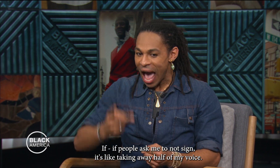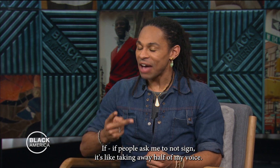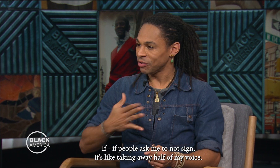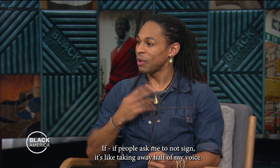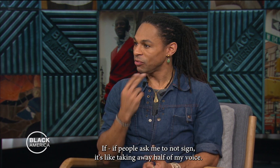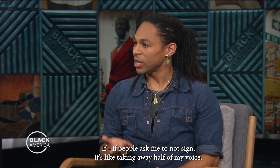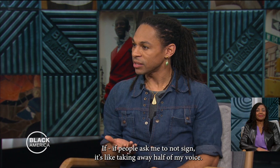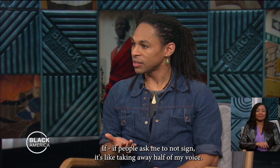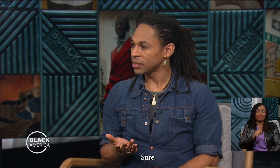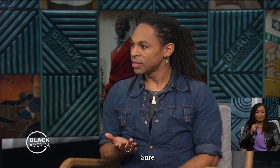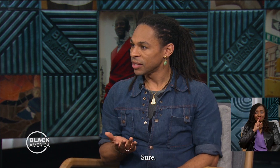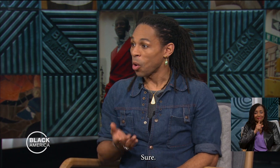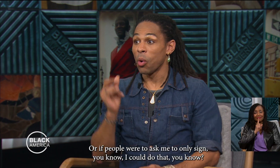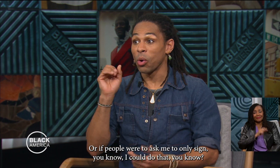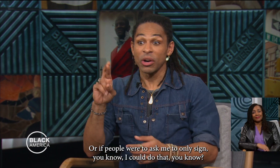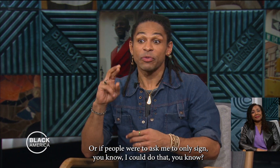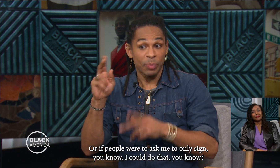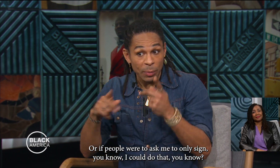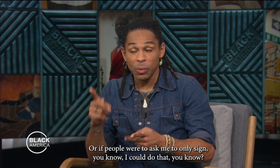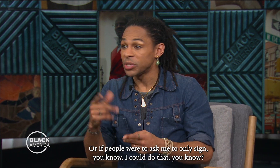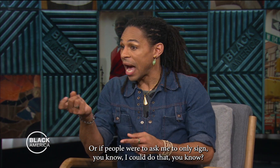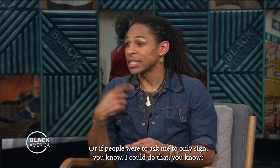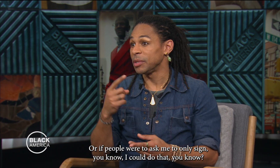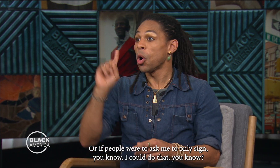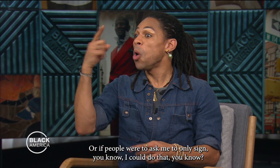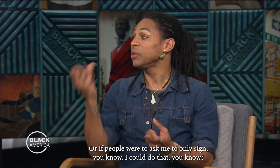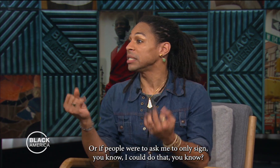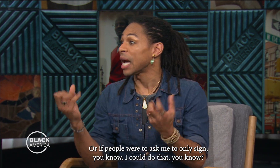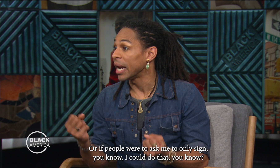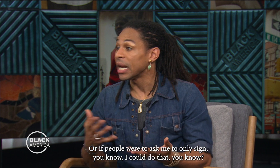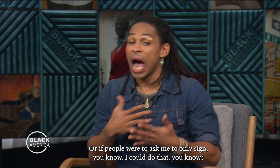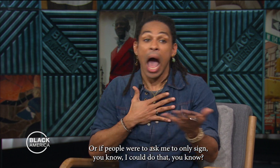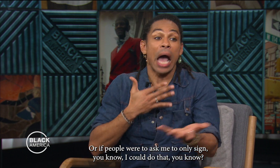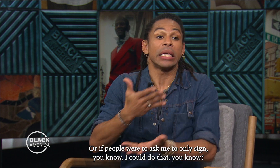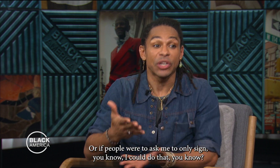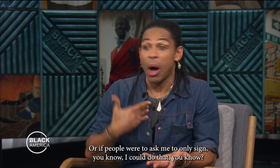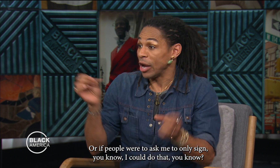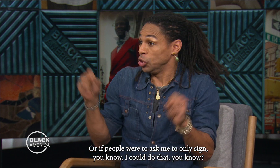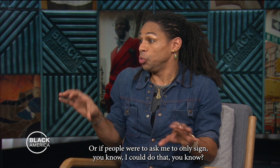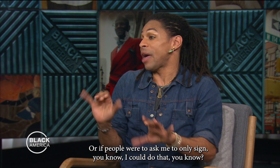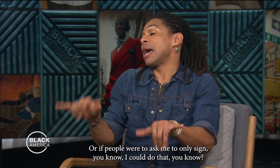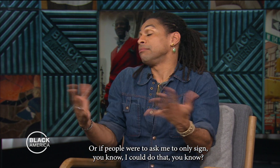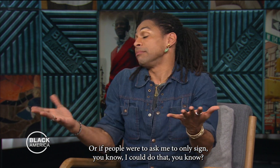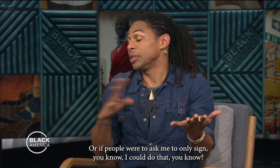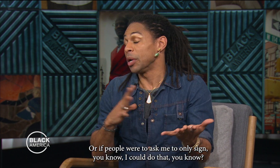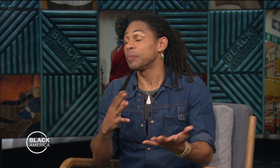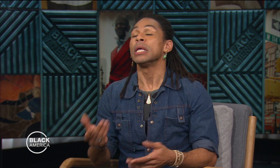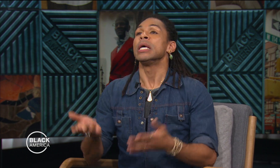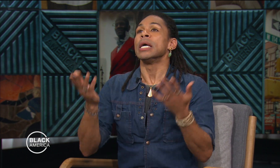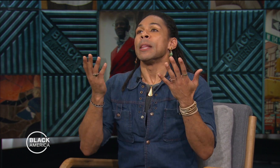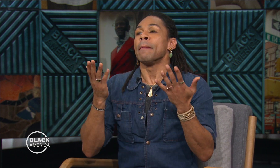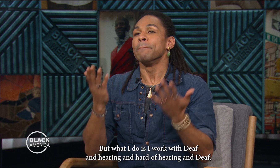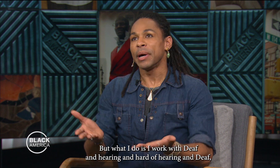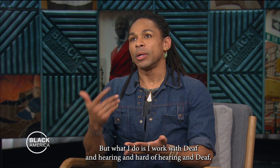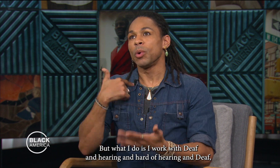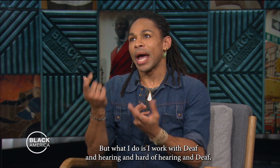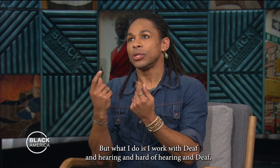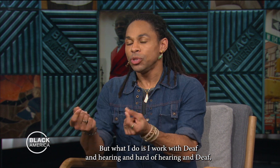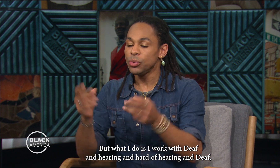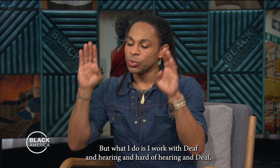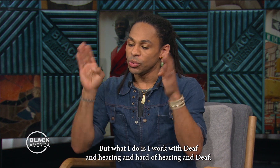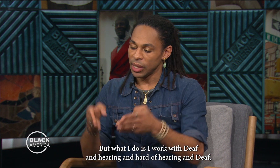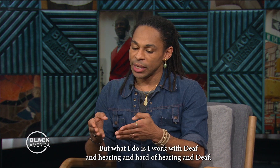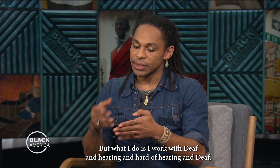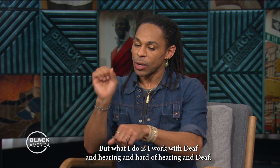away half of my voice. Sure. Or if people were to ask me to only sign, I could do that, But what